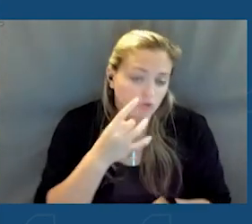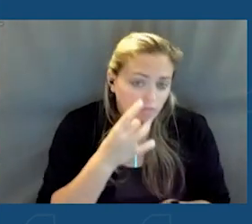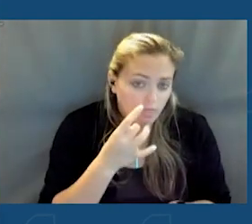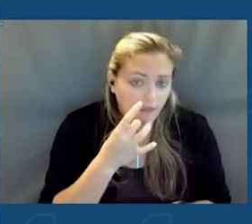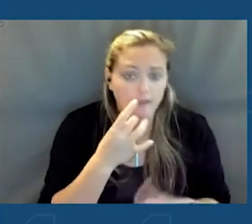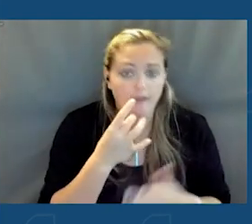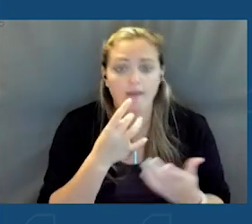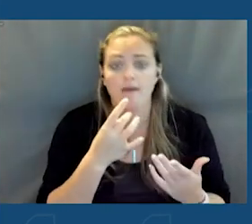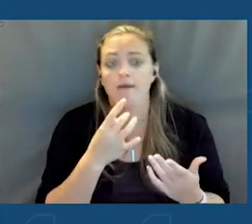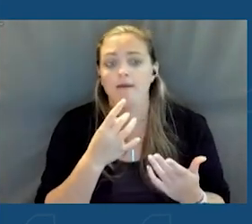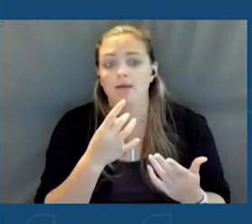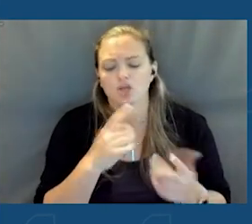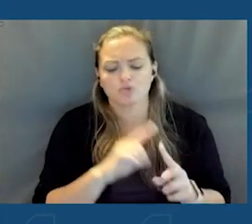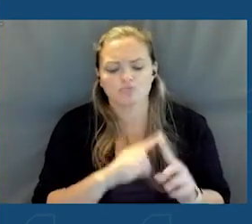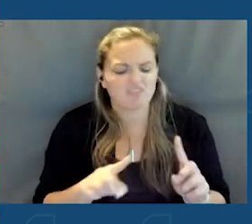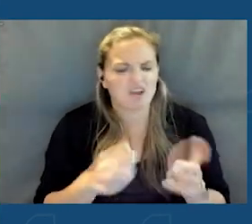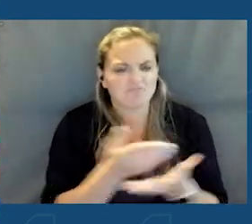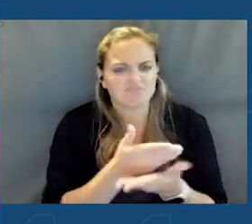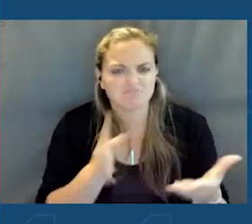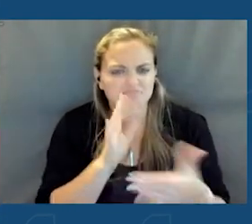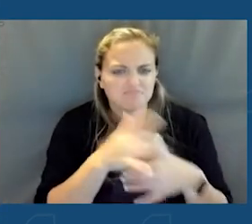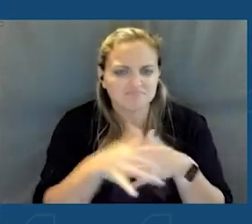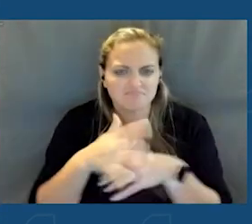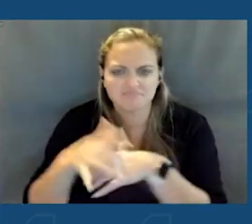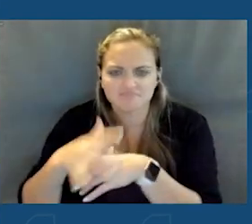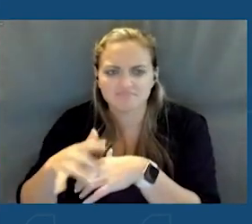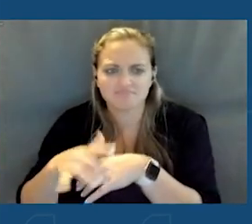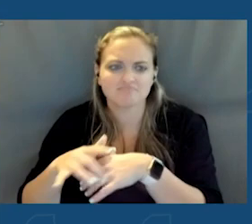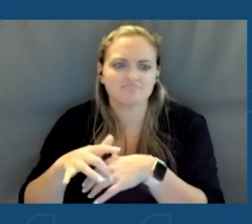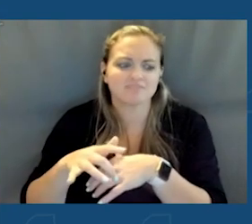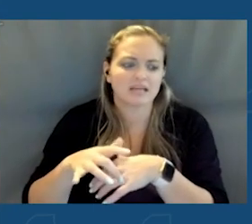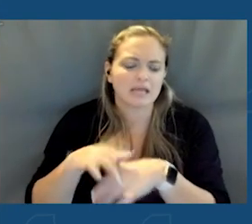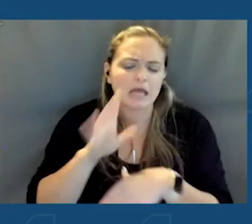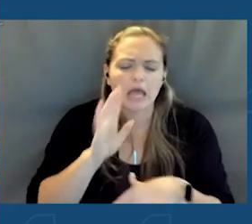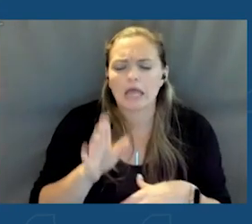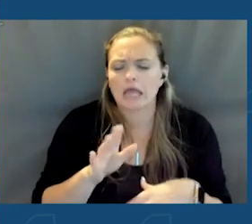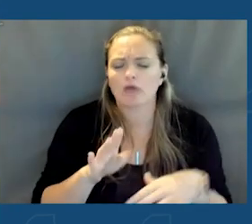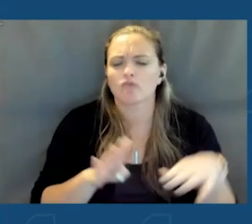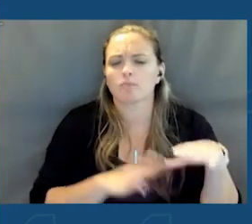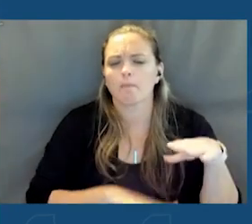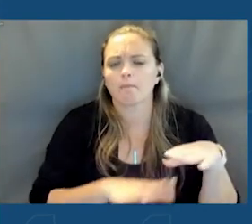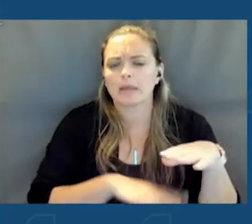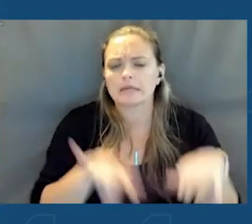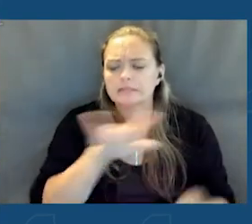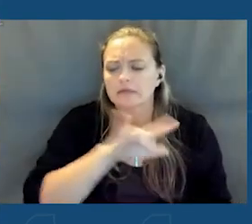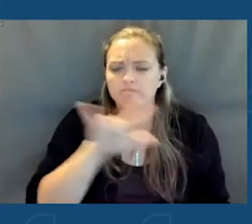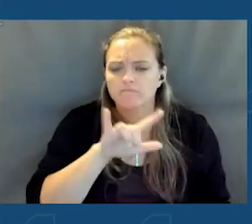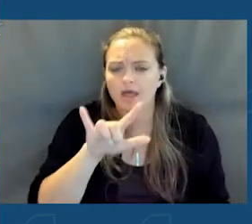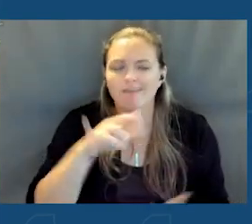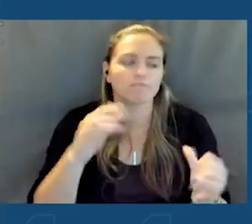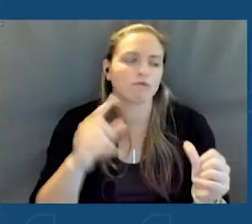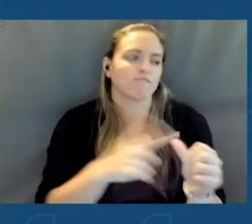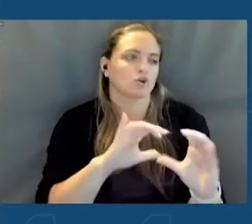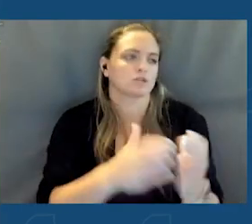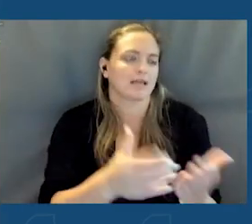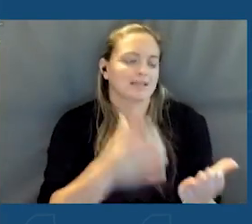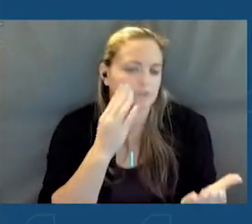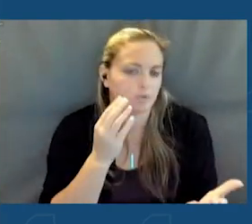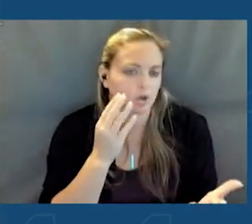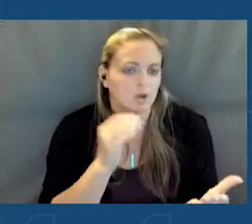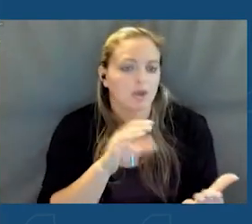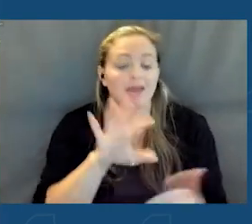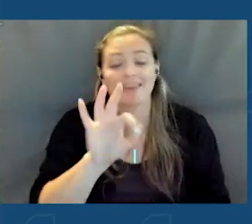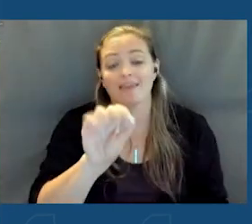state-of-the-art amenities. So even if you're flying economy, you're going to have a first-class experience. And this is a best part for me. It's a